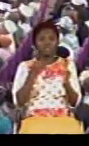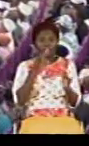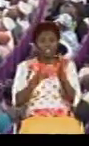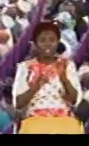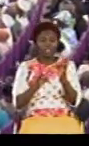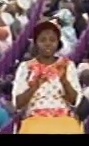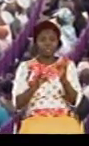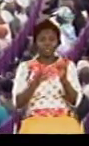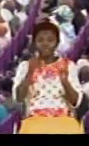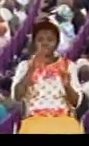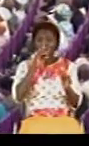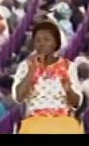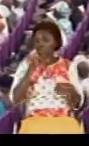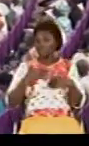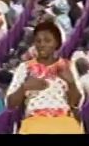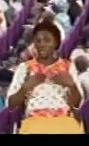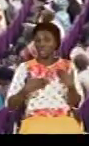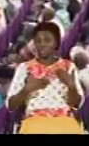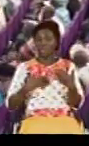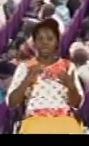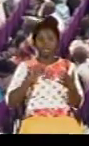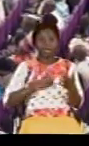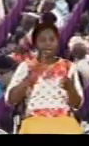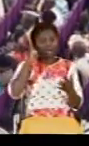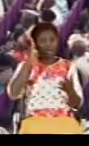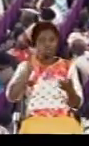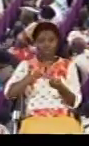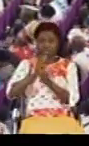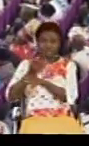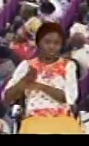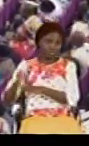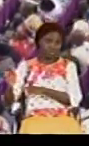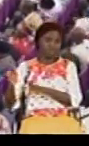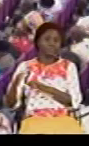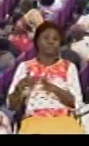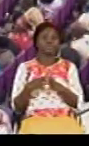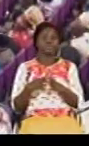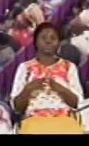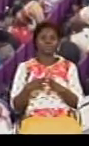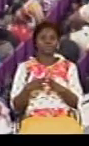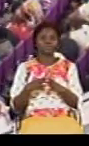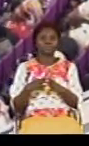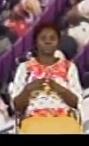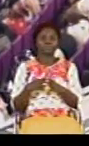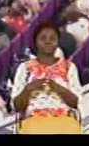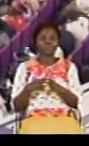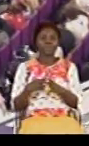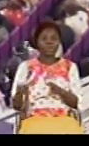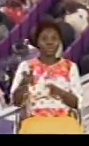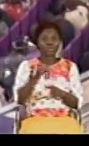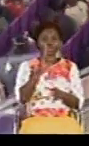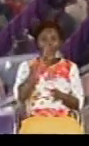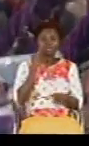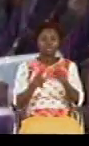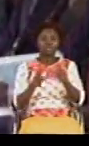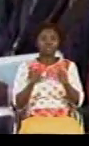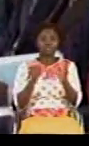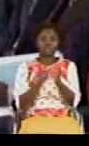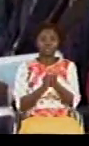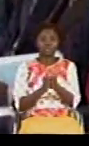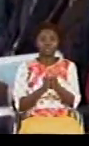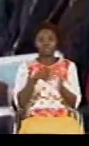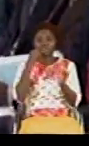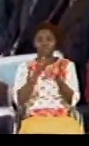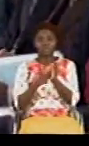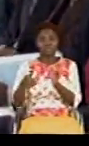but won't you permit me? Okay, you can go. You see, these are the people, they say they have repented.